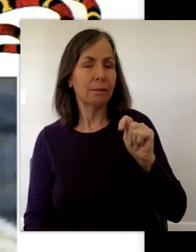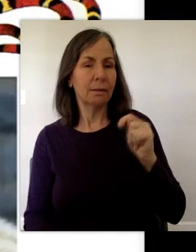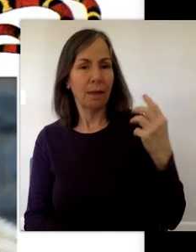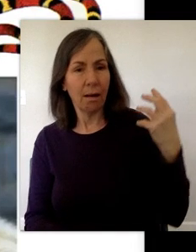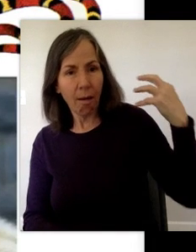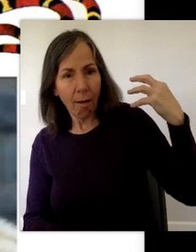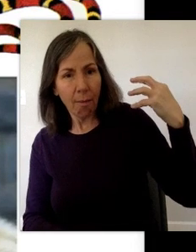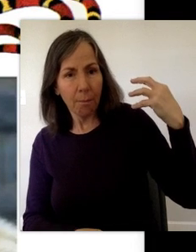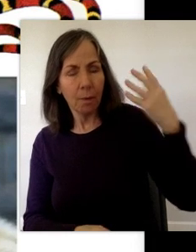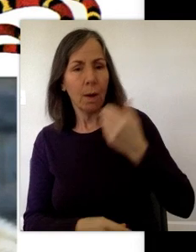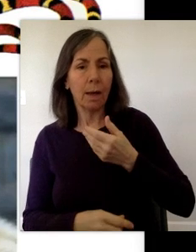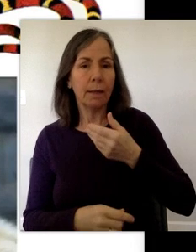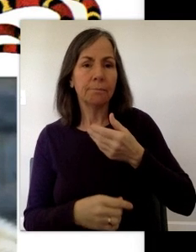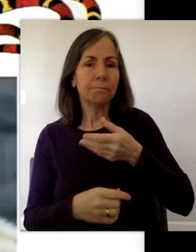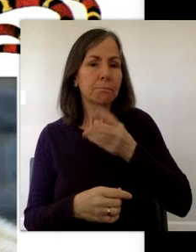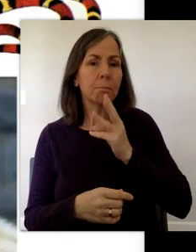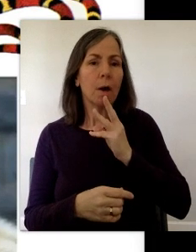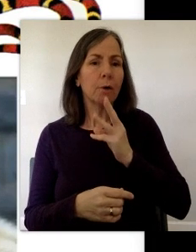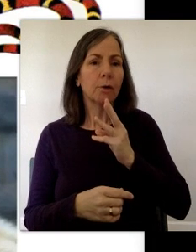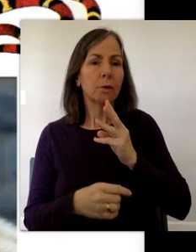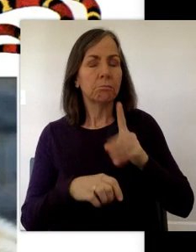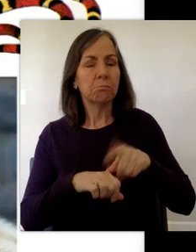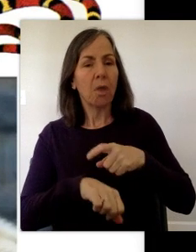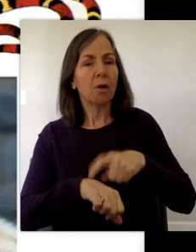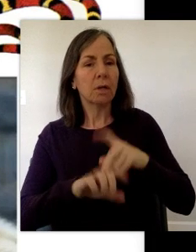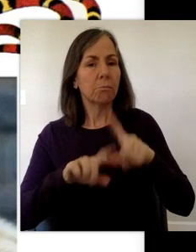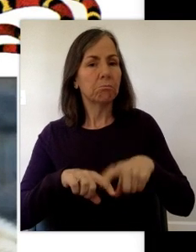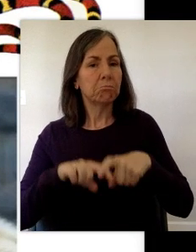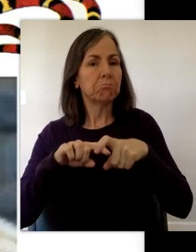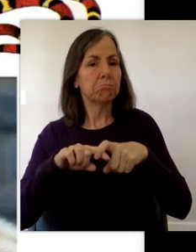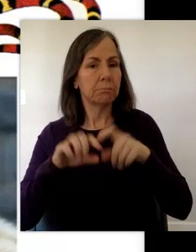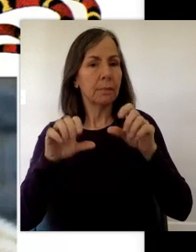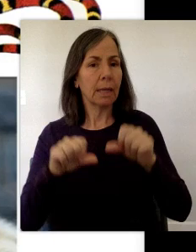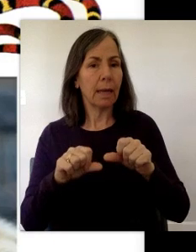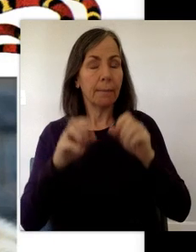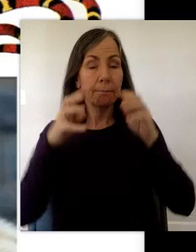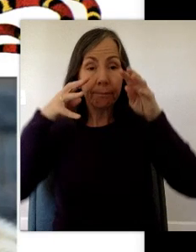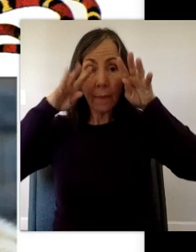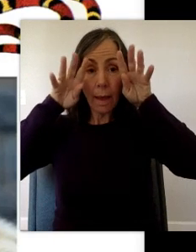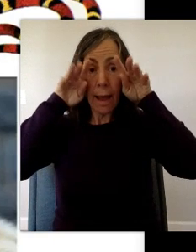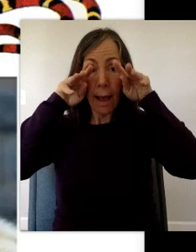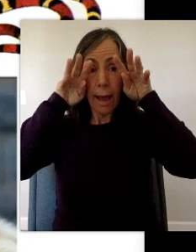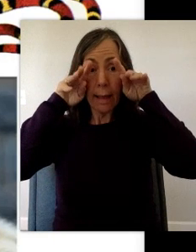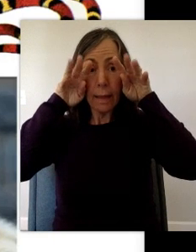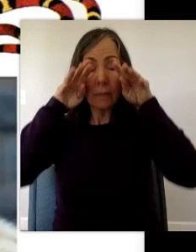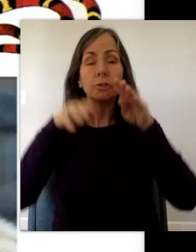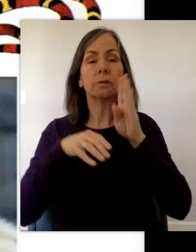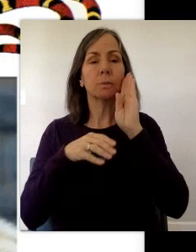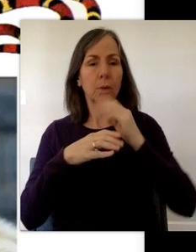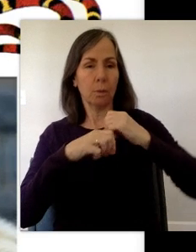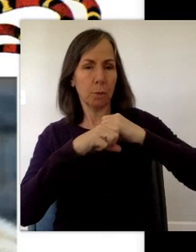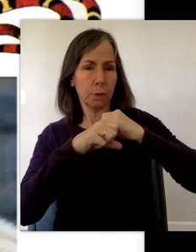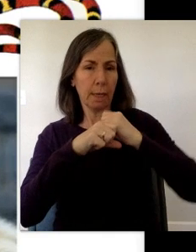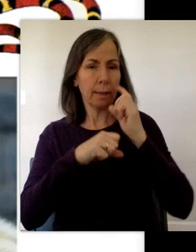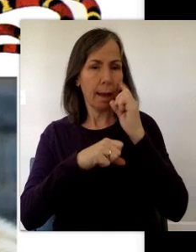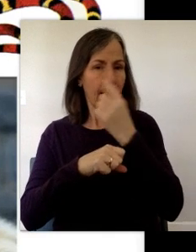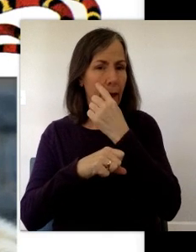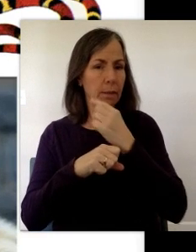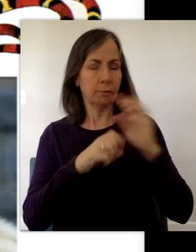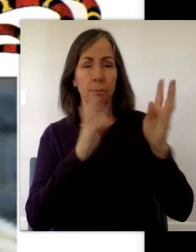doesn't have to drink for a while. It has long eyelashes to protect its eyes from